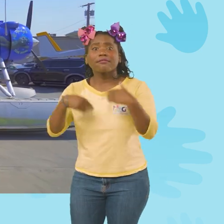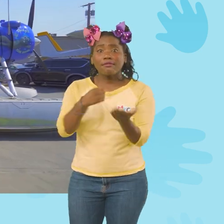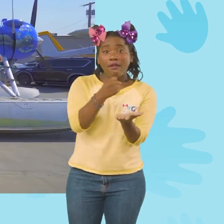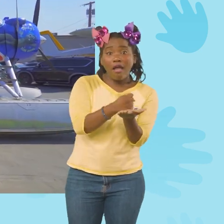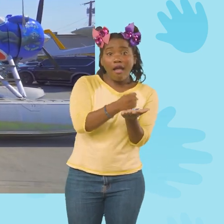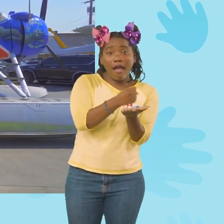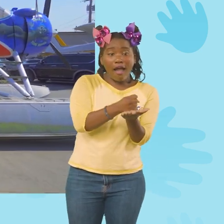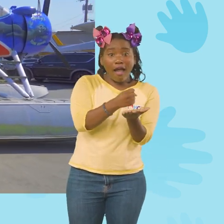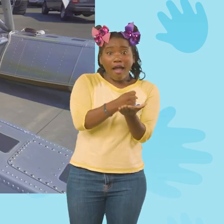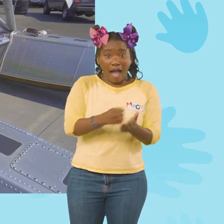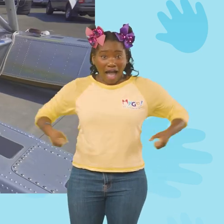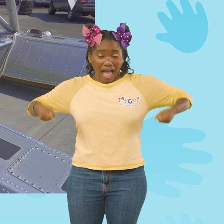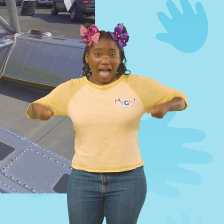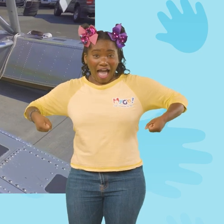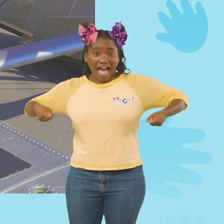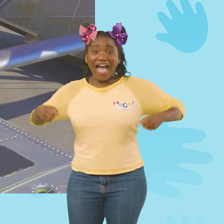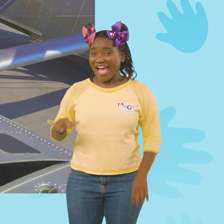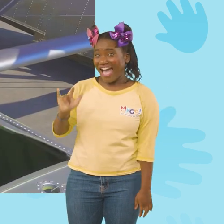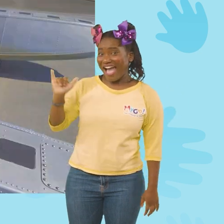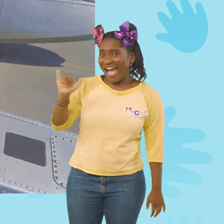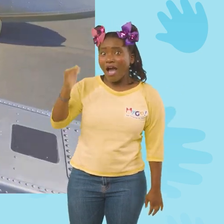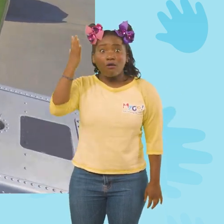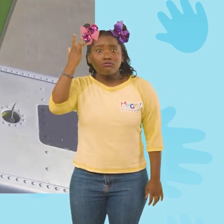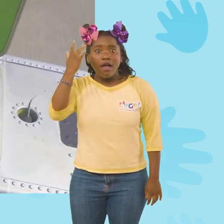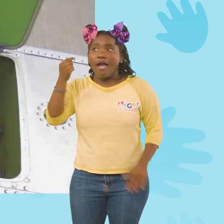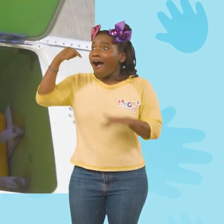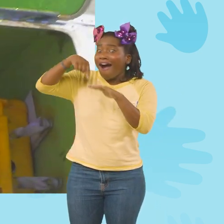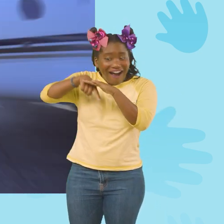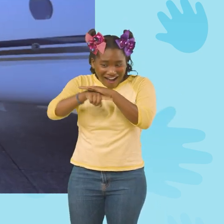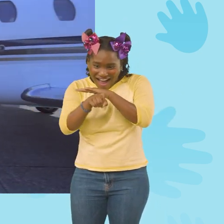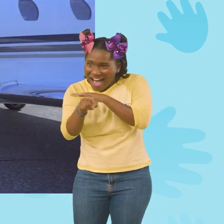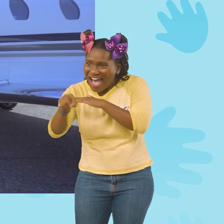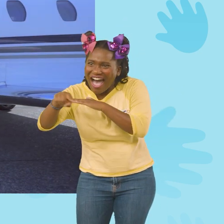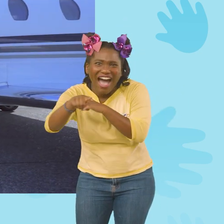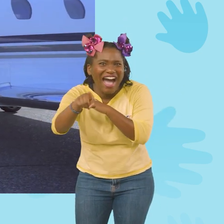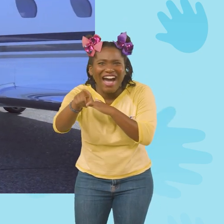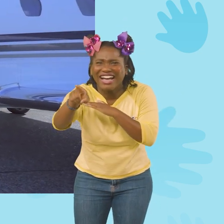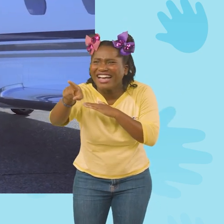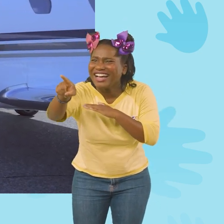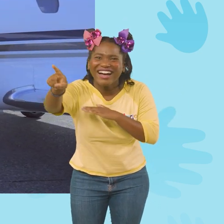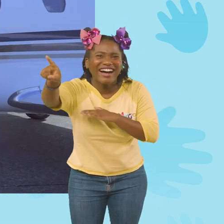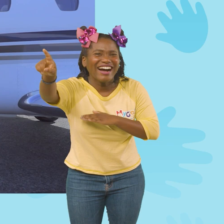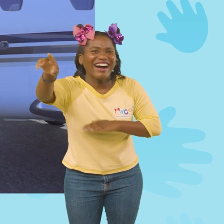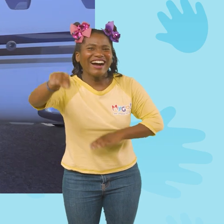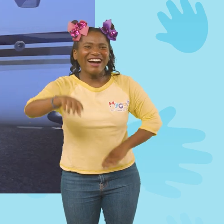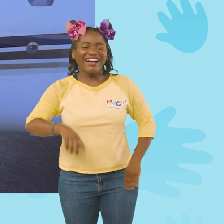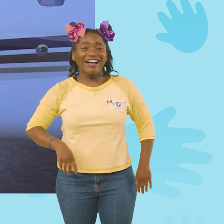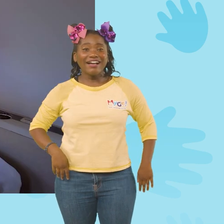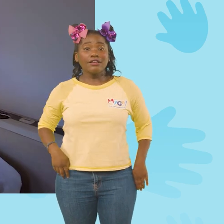yeah. Get your passport, get your luggage too. We're going on an